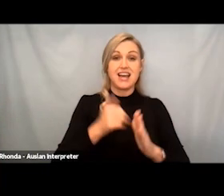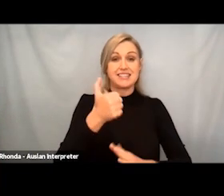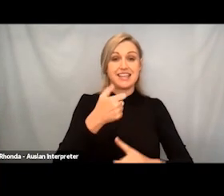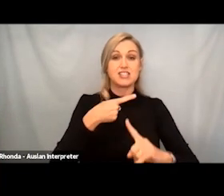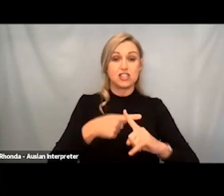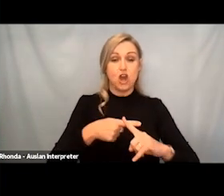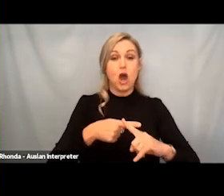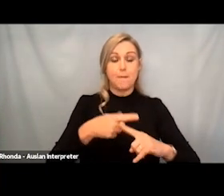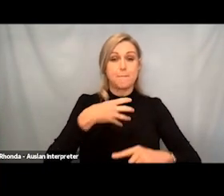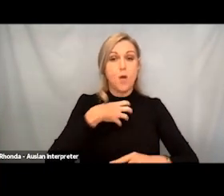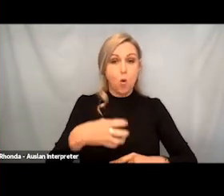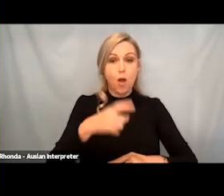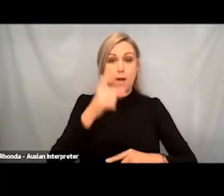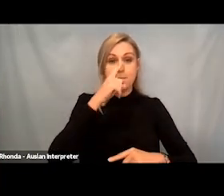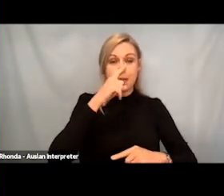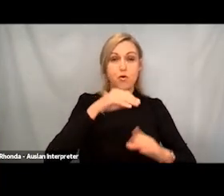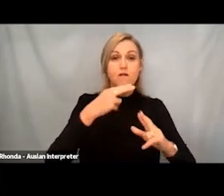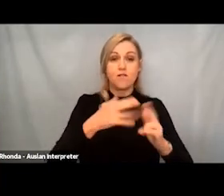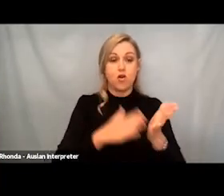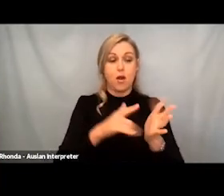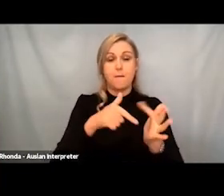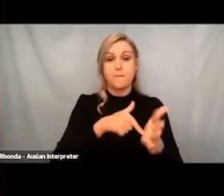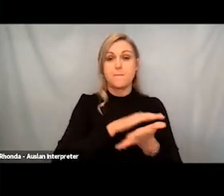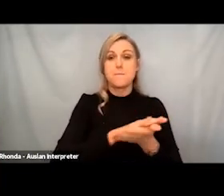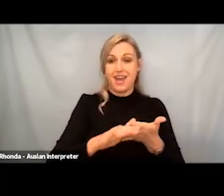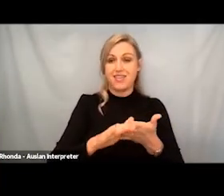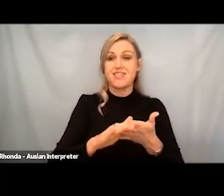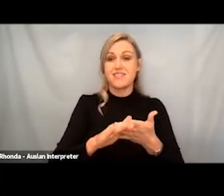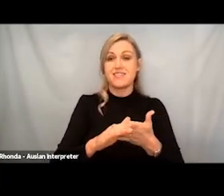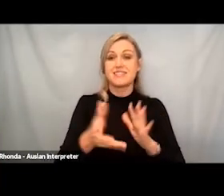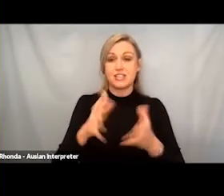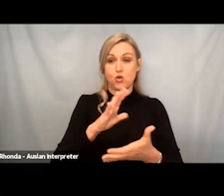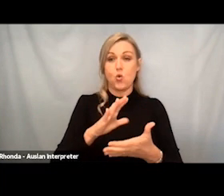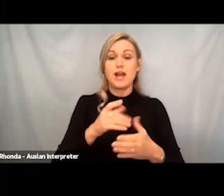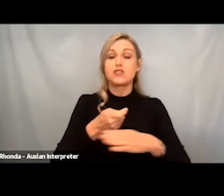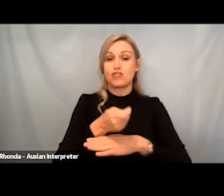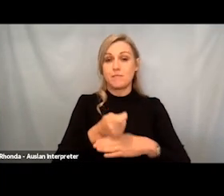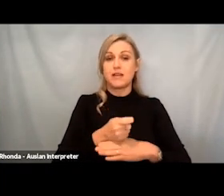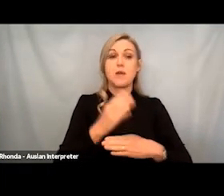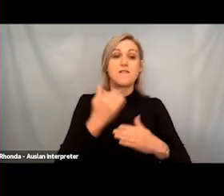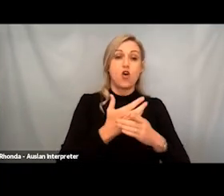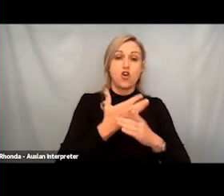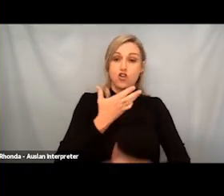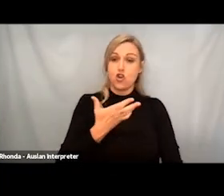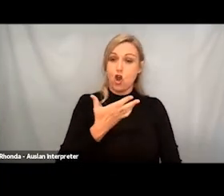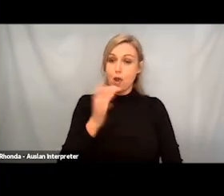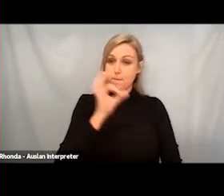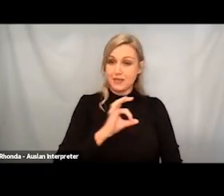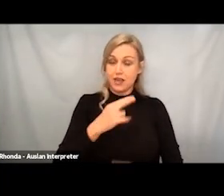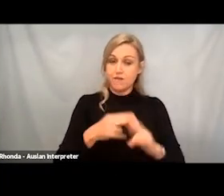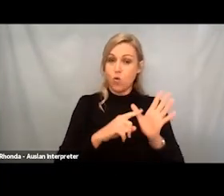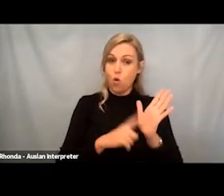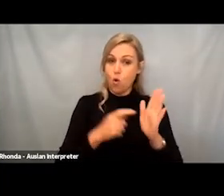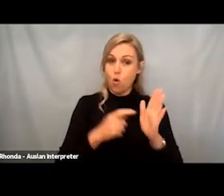in presentations for methamphetamine use disorder treatment. That's gone from about 9% of all treatment episodes were